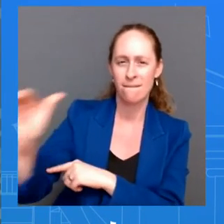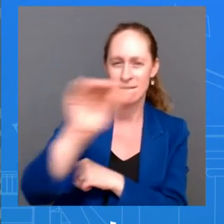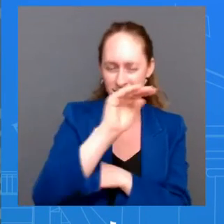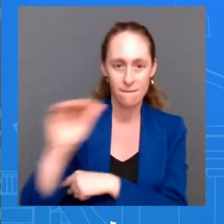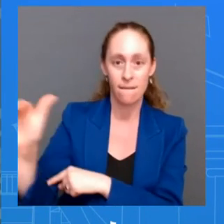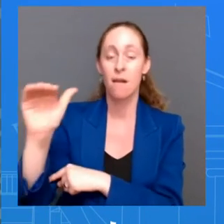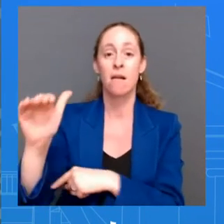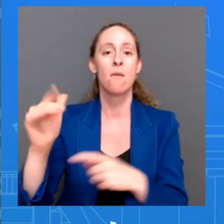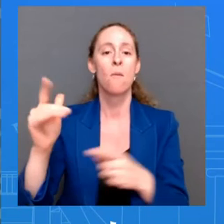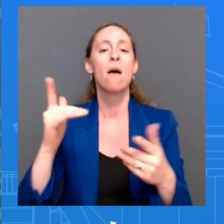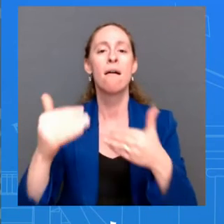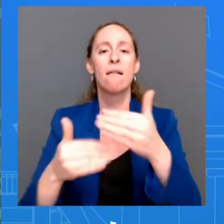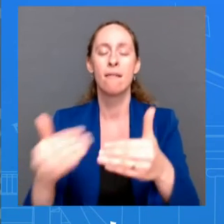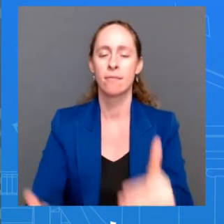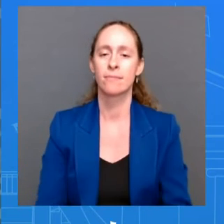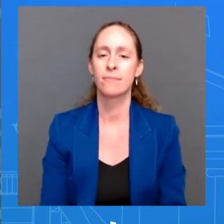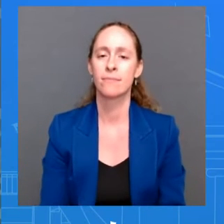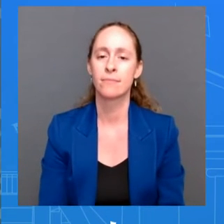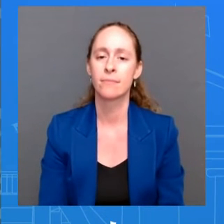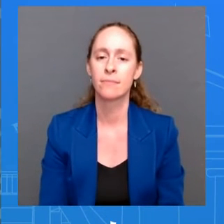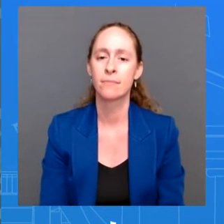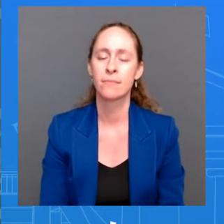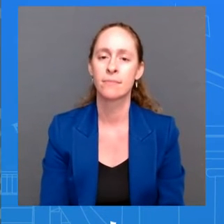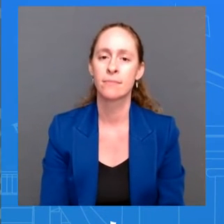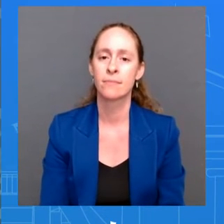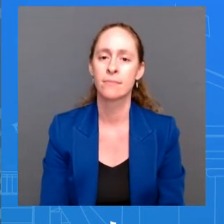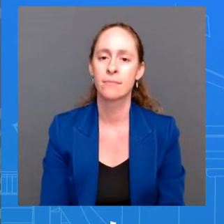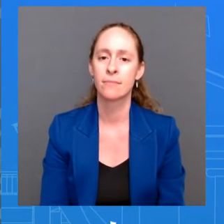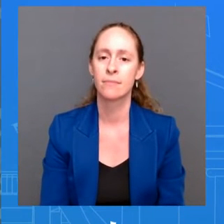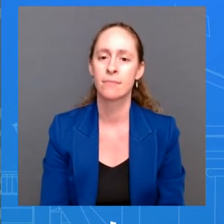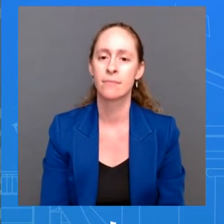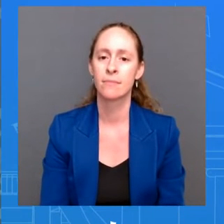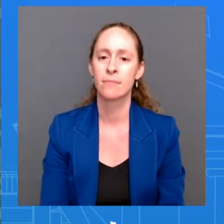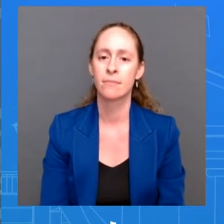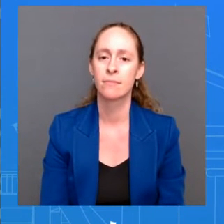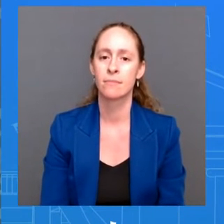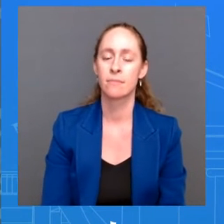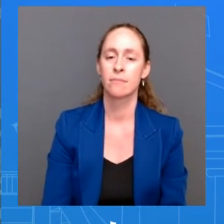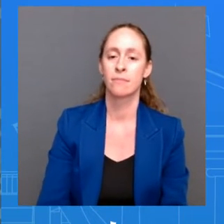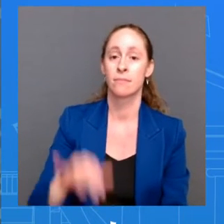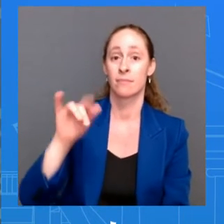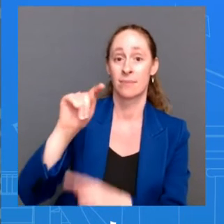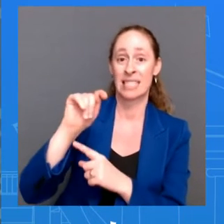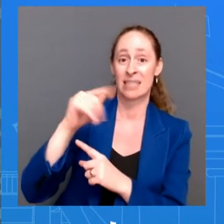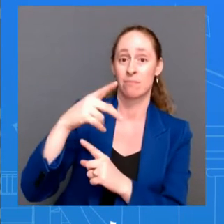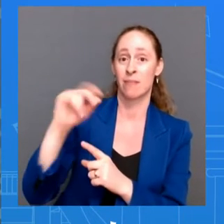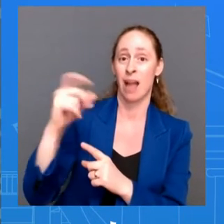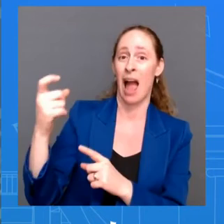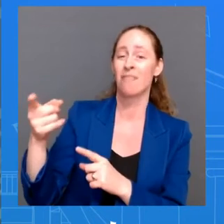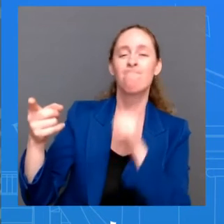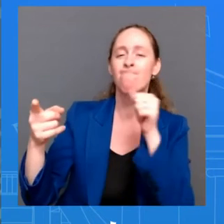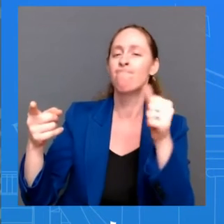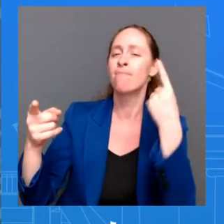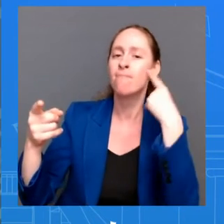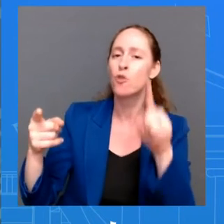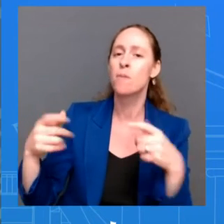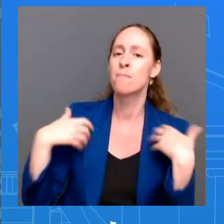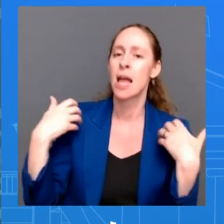smallpox. I do want to say that yesterday, the HHS announced plans to allocate an